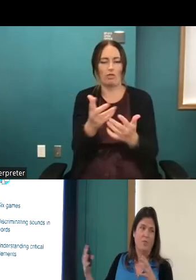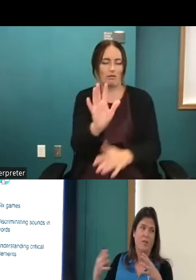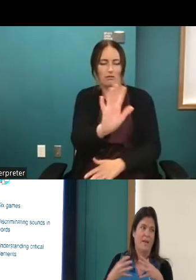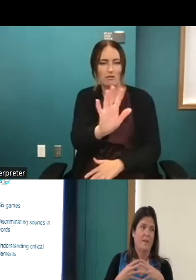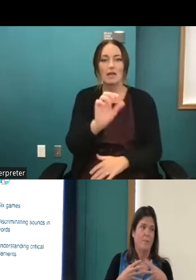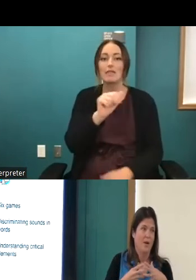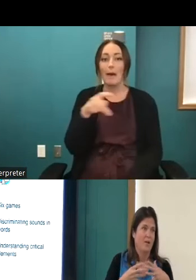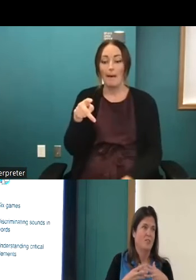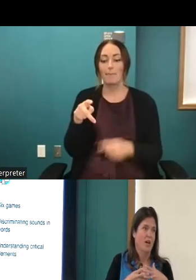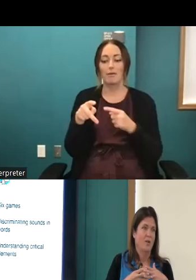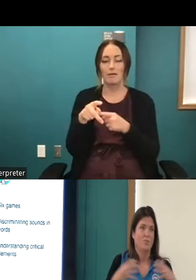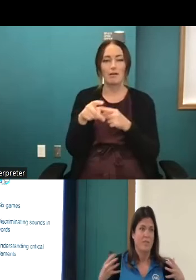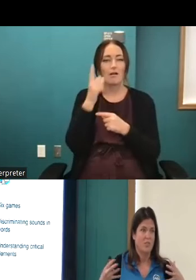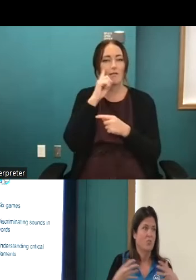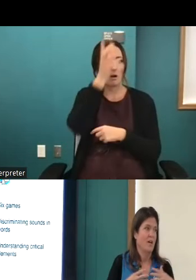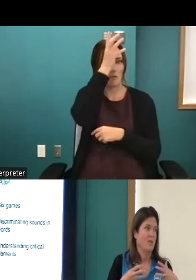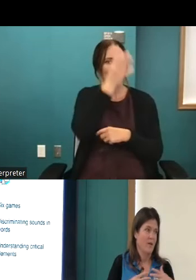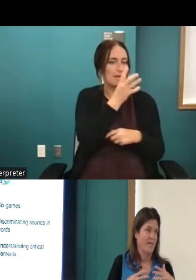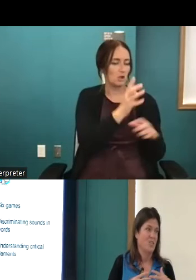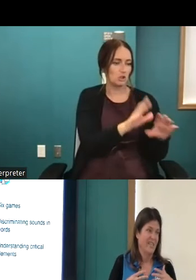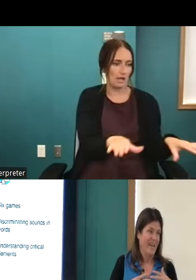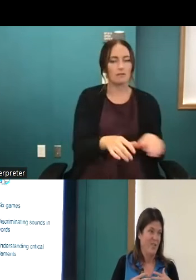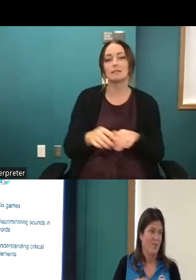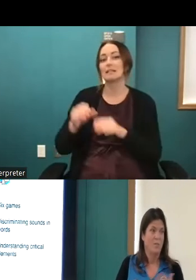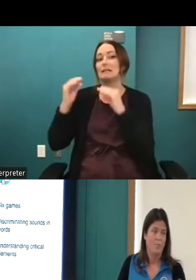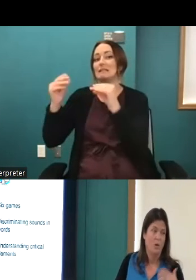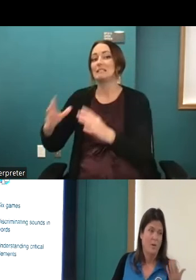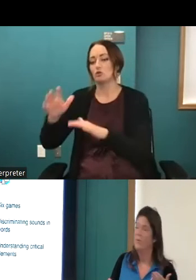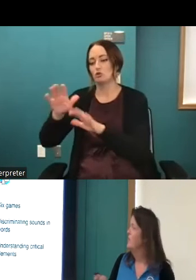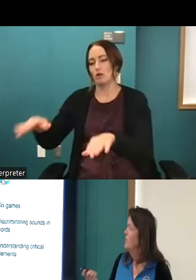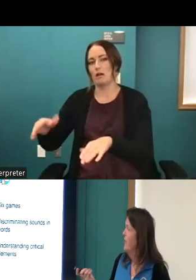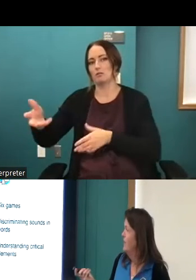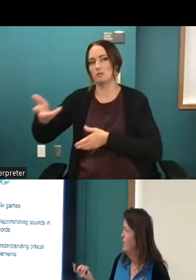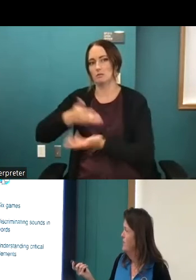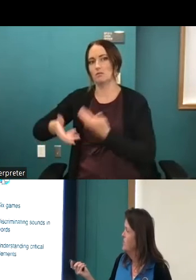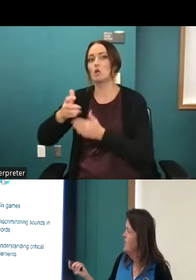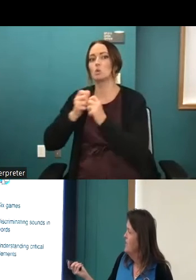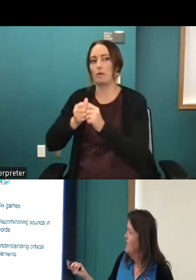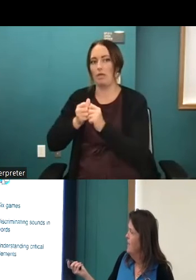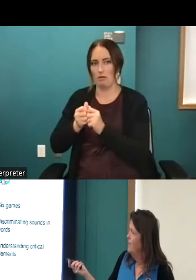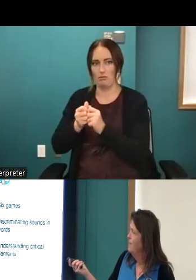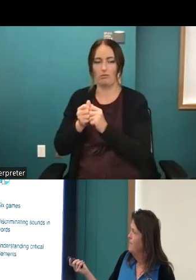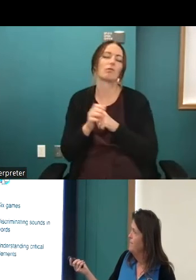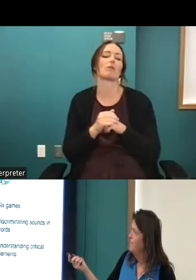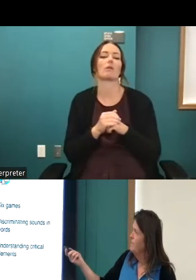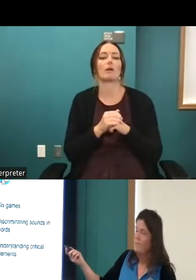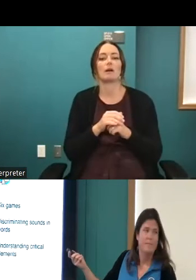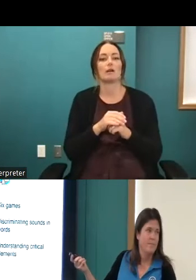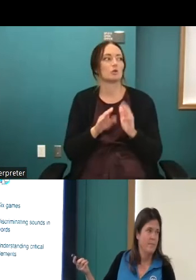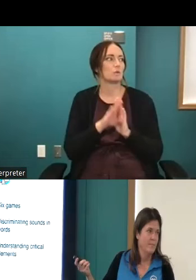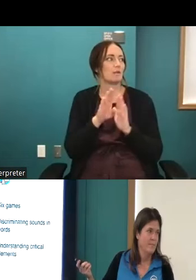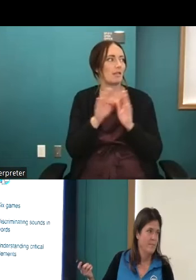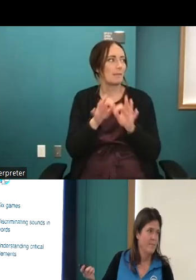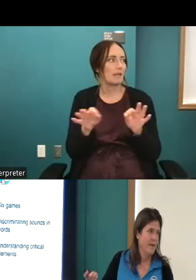apps is for like parent-child or teacher-child interaction together to work on building their language. I just have